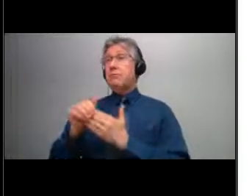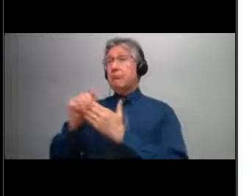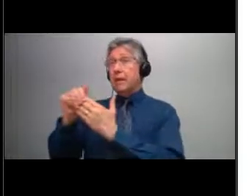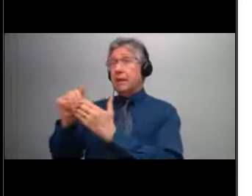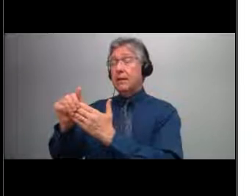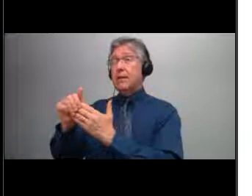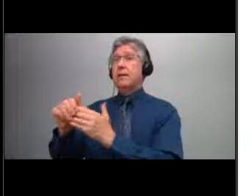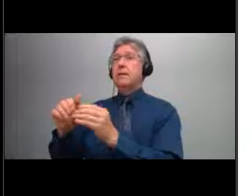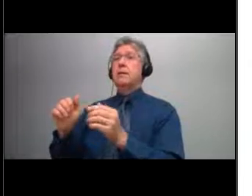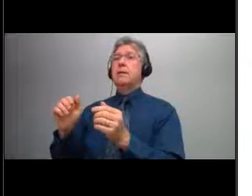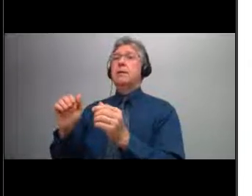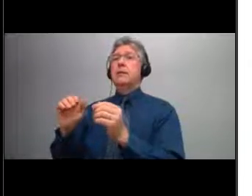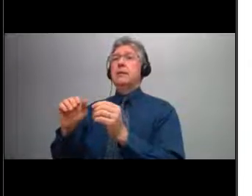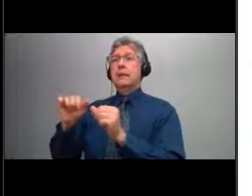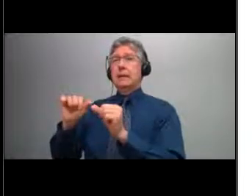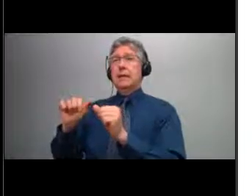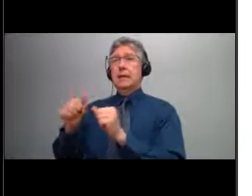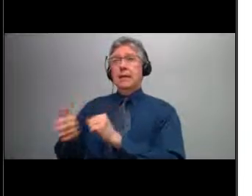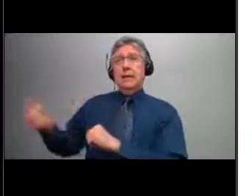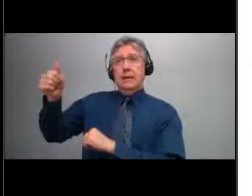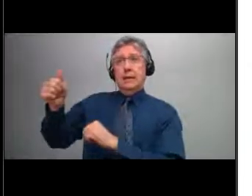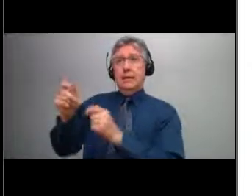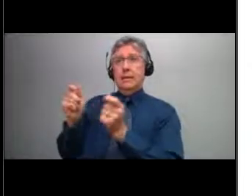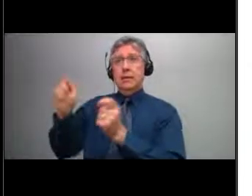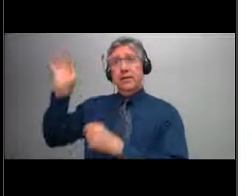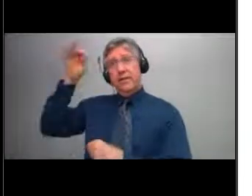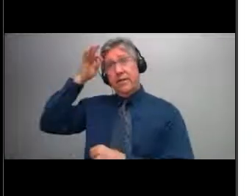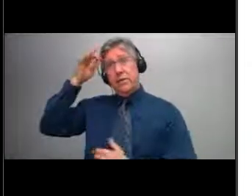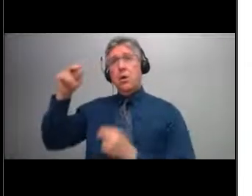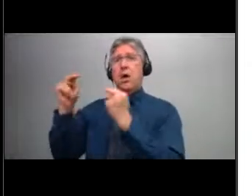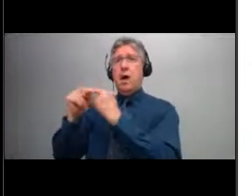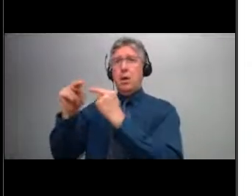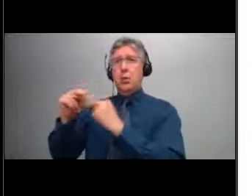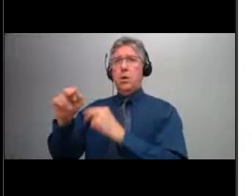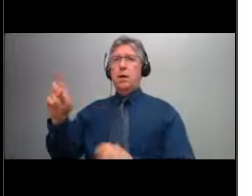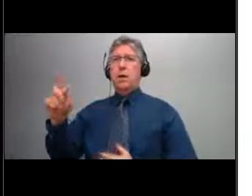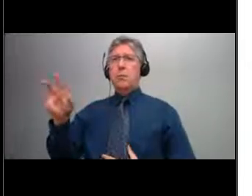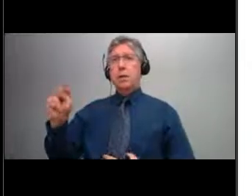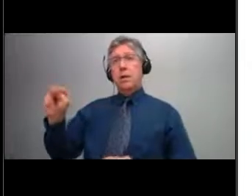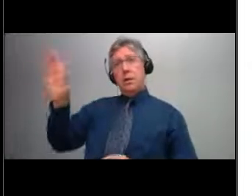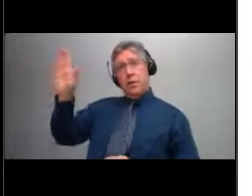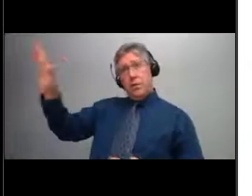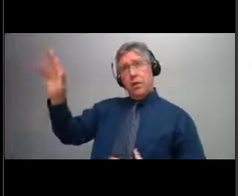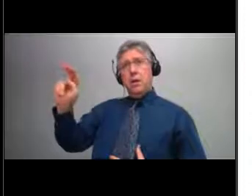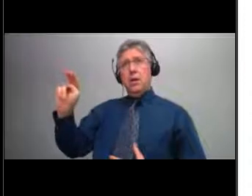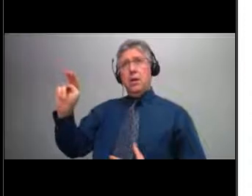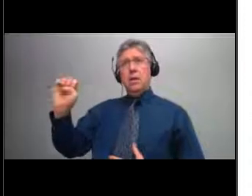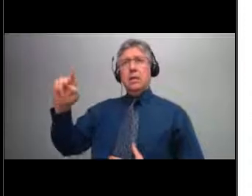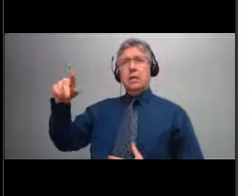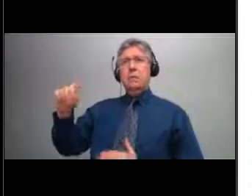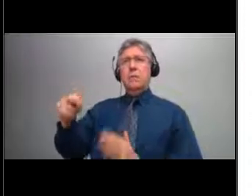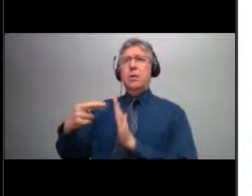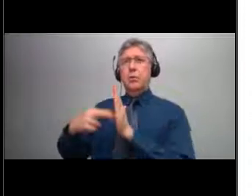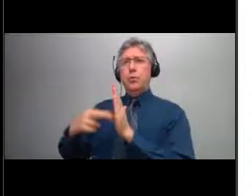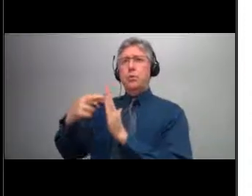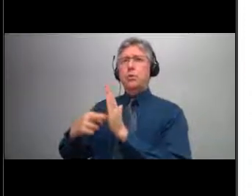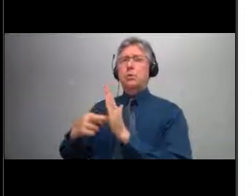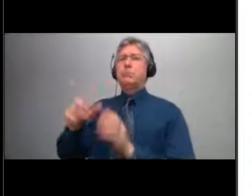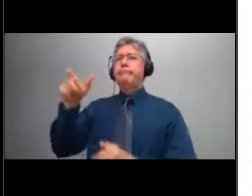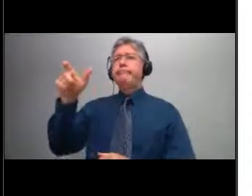Highway Administration, and the EA was prepared in accordance with their NEPA implementing regulations in the Code of